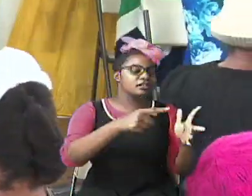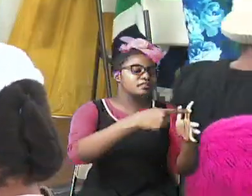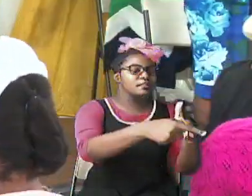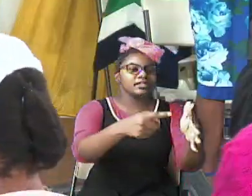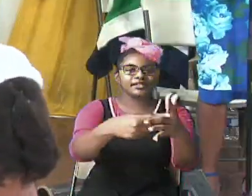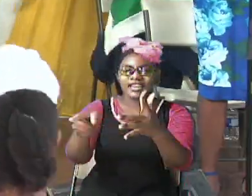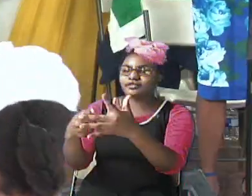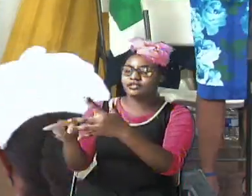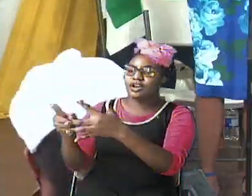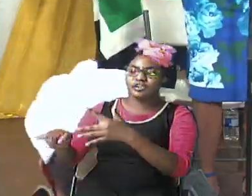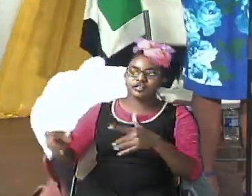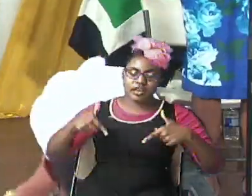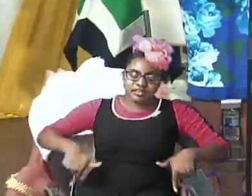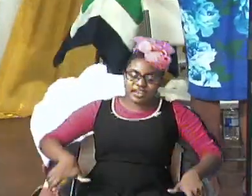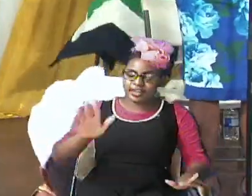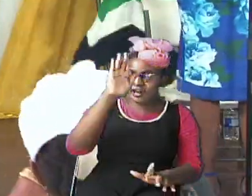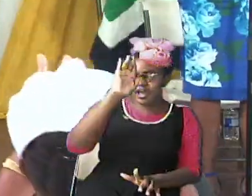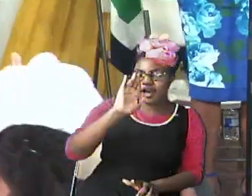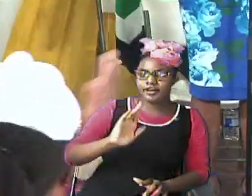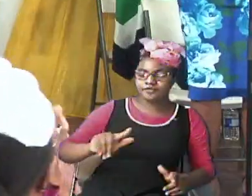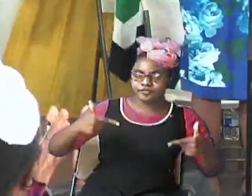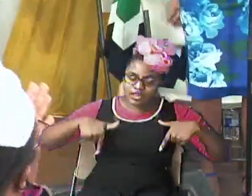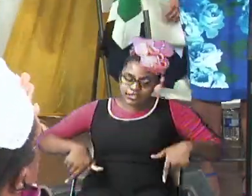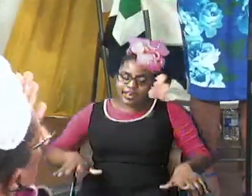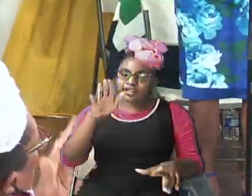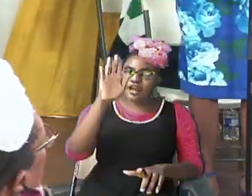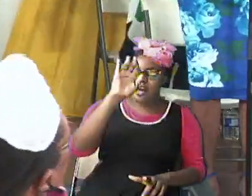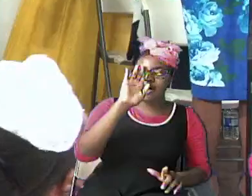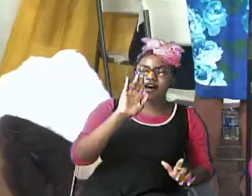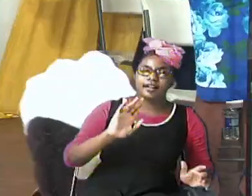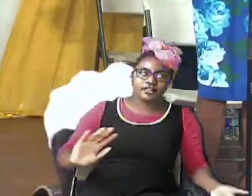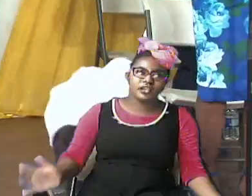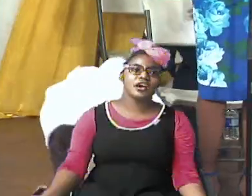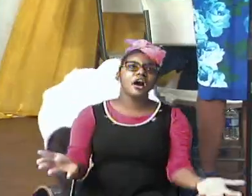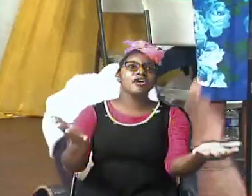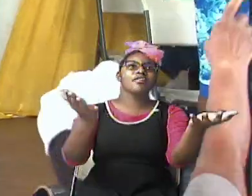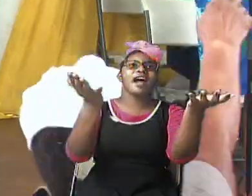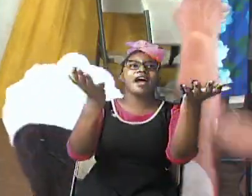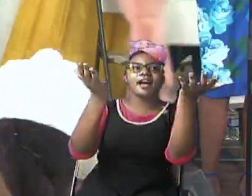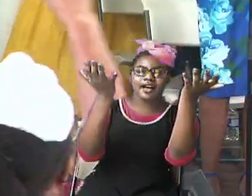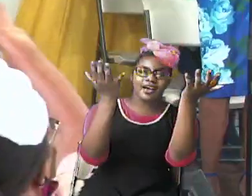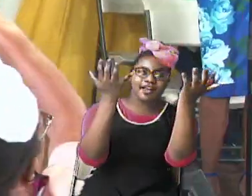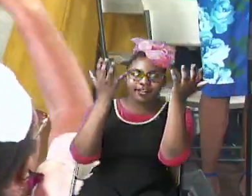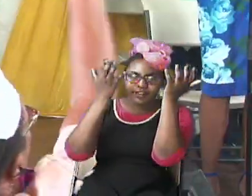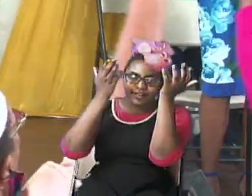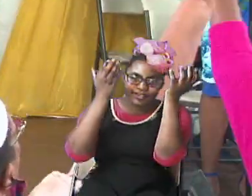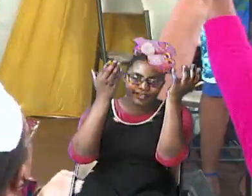enemies. Let God. Let God. Let God.